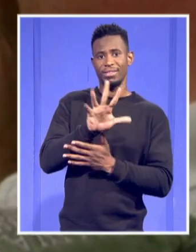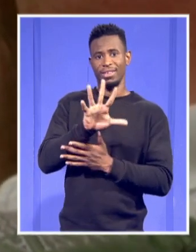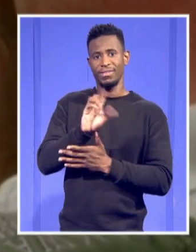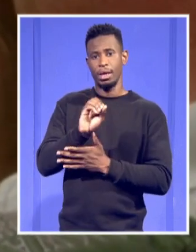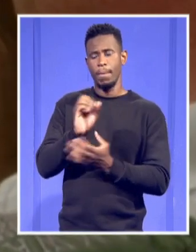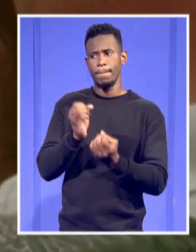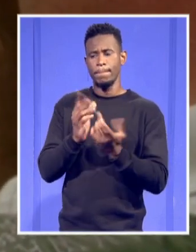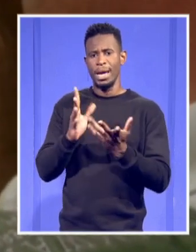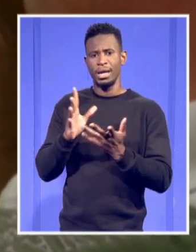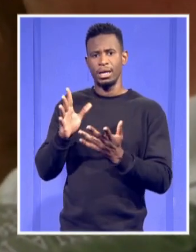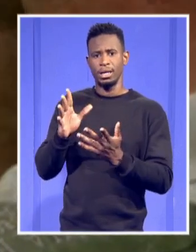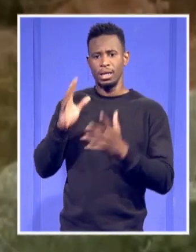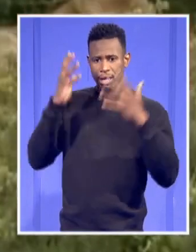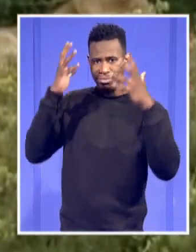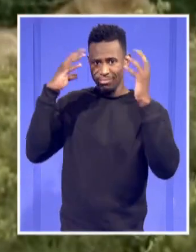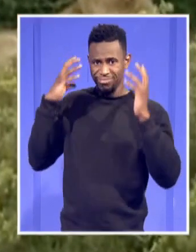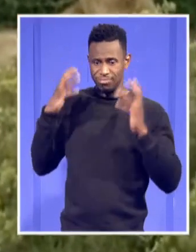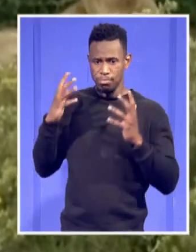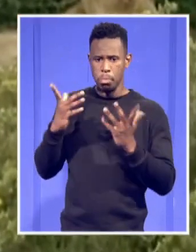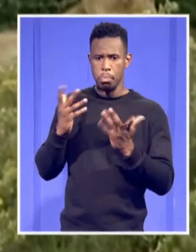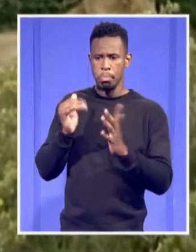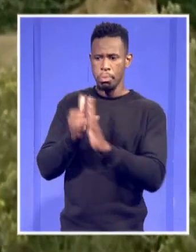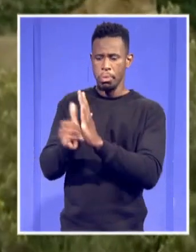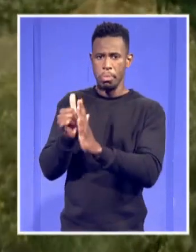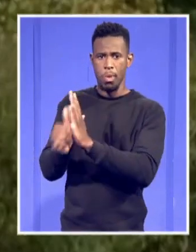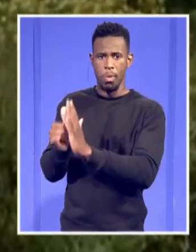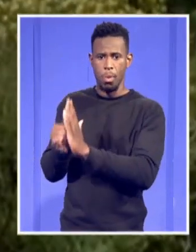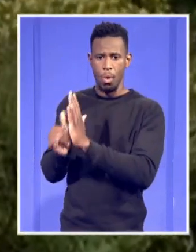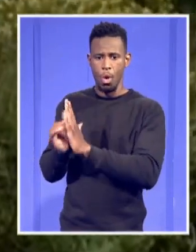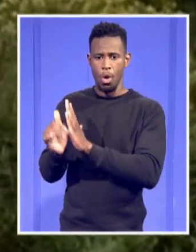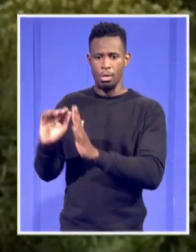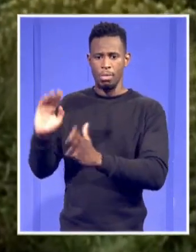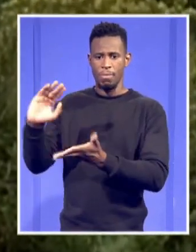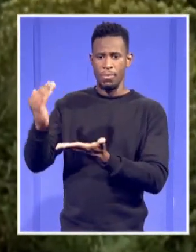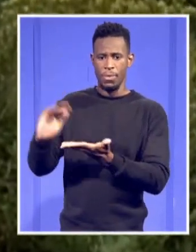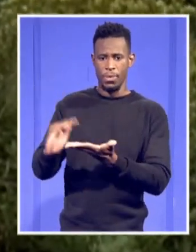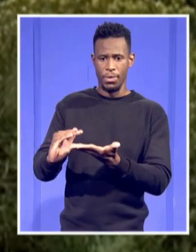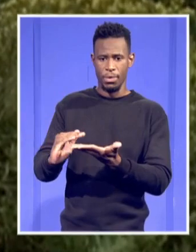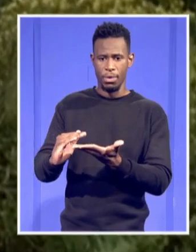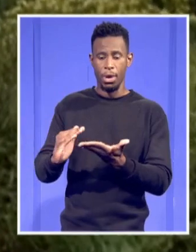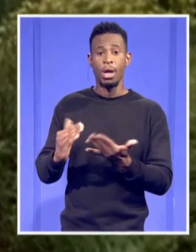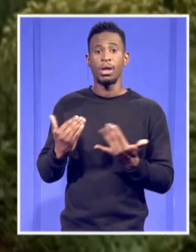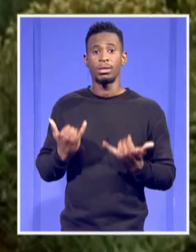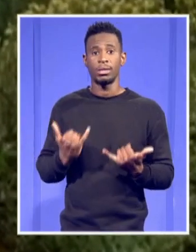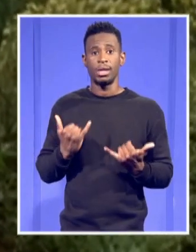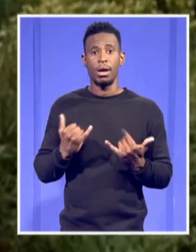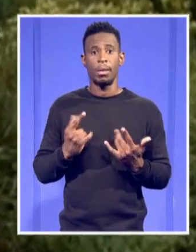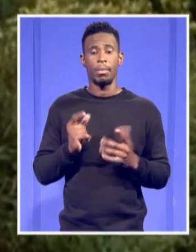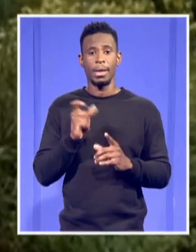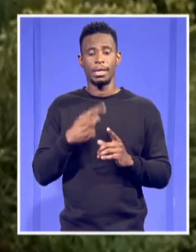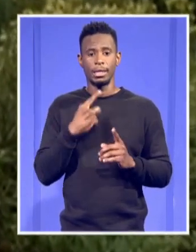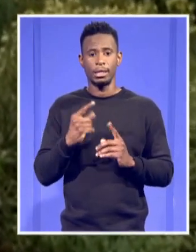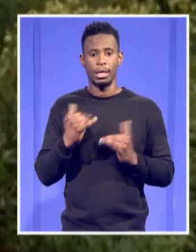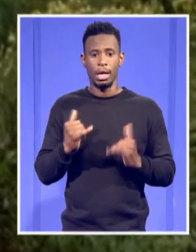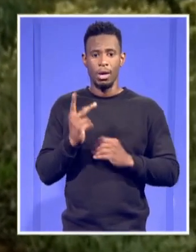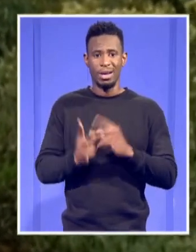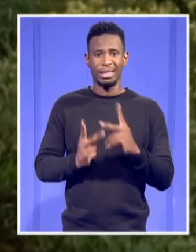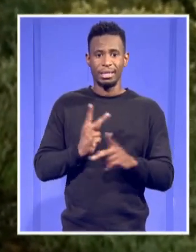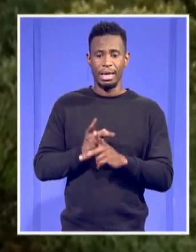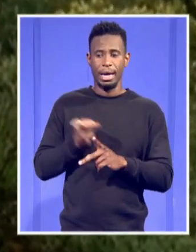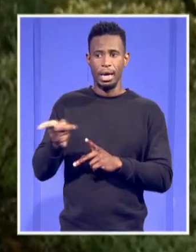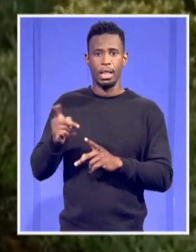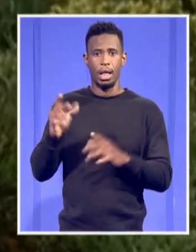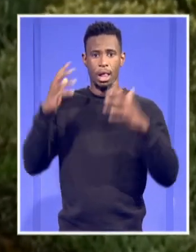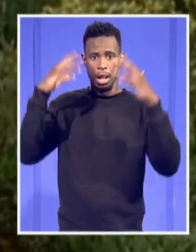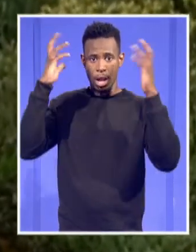exterminated from the area. Environmentalists say the reintroduction of this magnificent large cat into the province